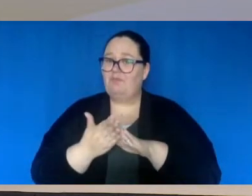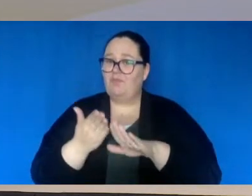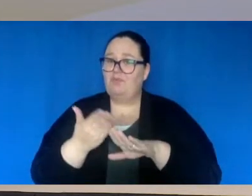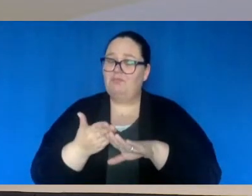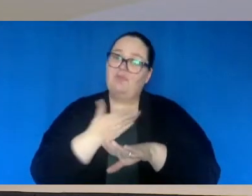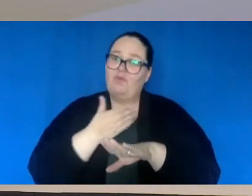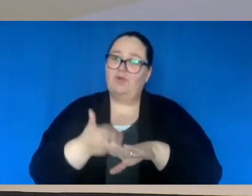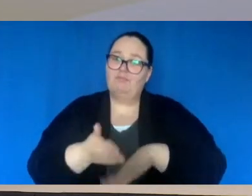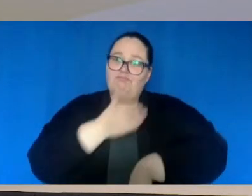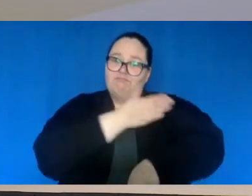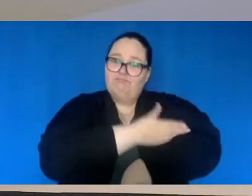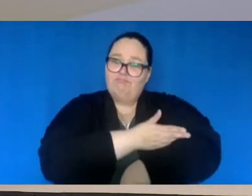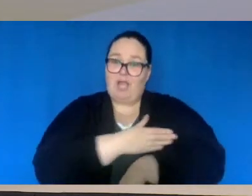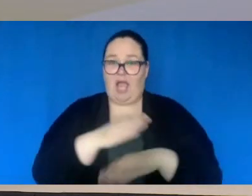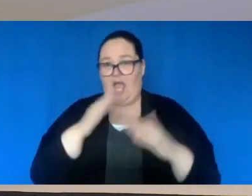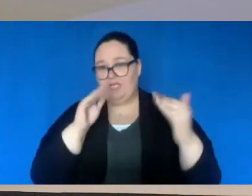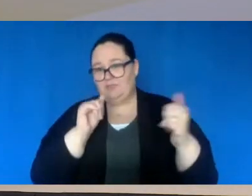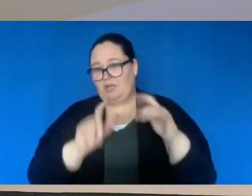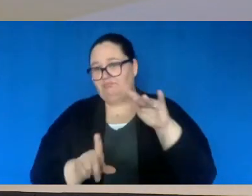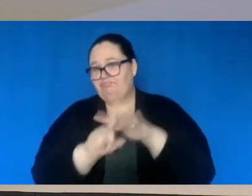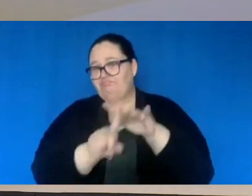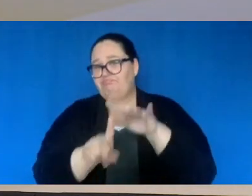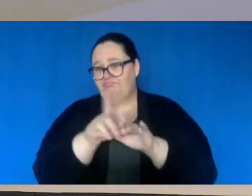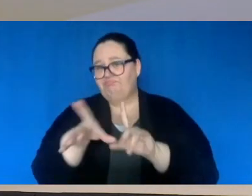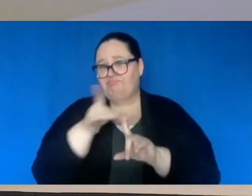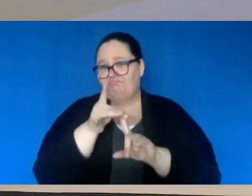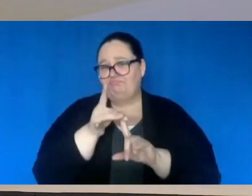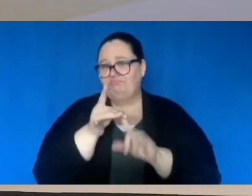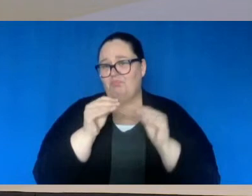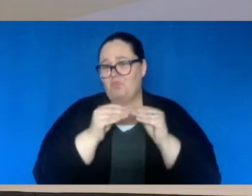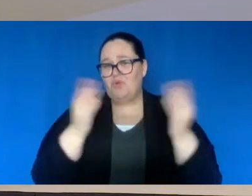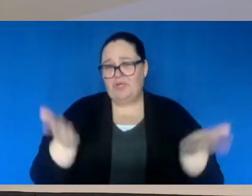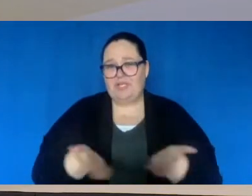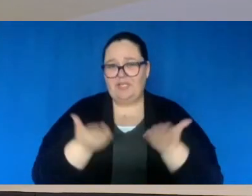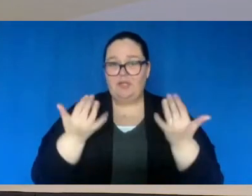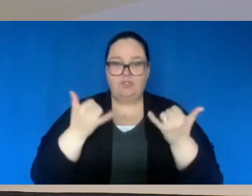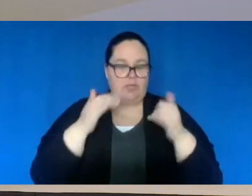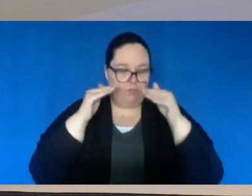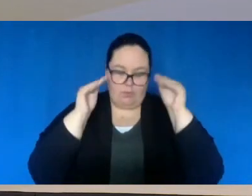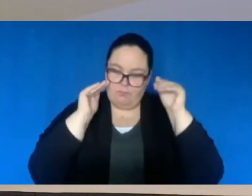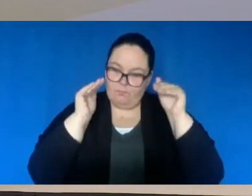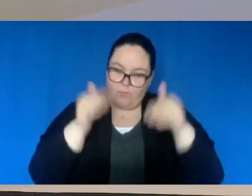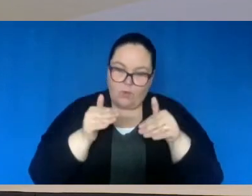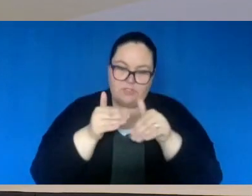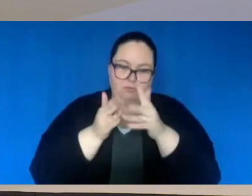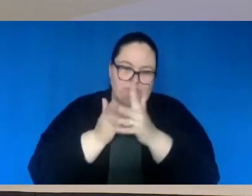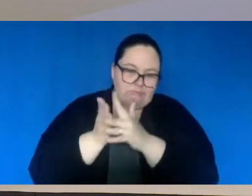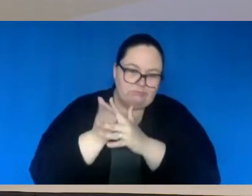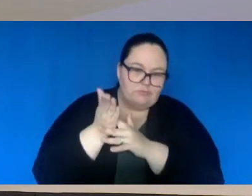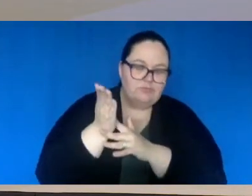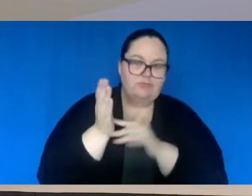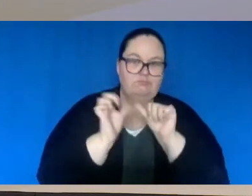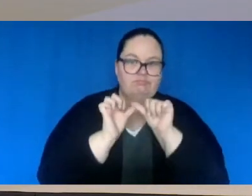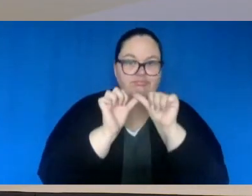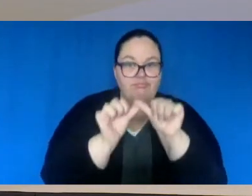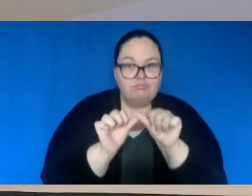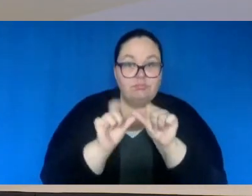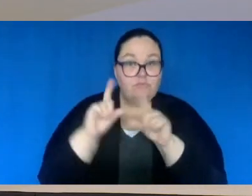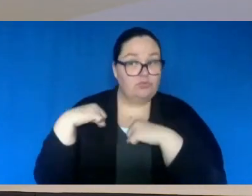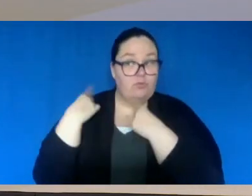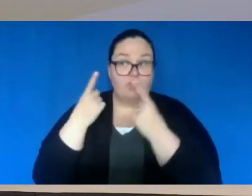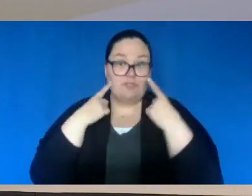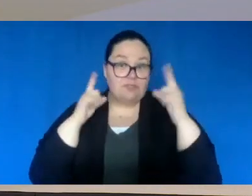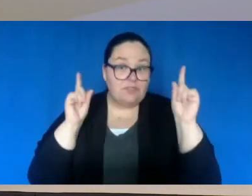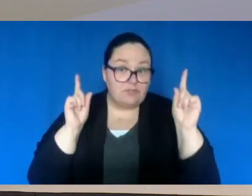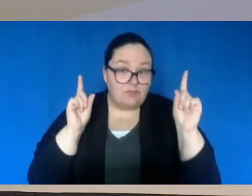more cases of COVID-19 in PEI, and now is the time to stick to our game plan that has worked well to date. We will continue